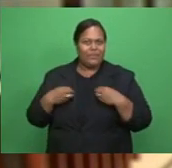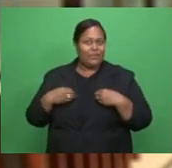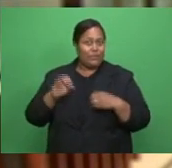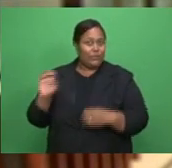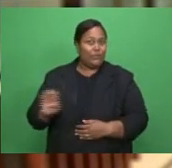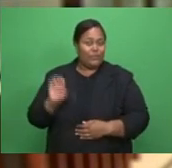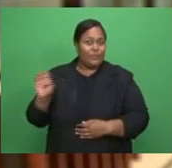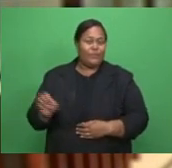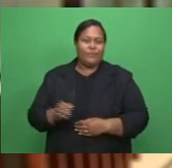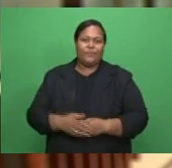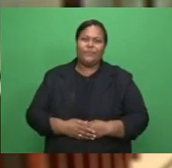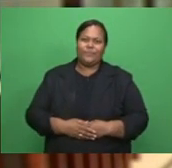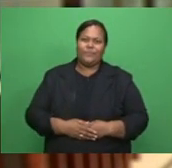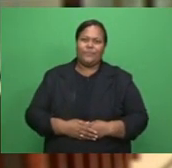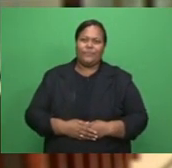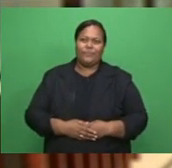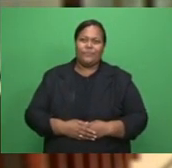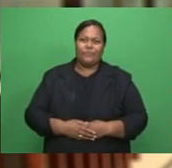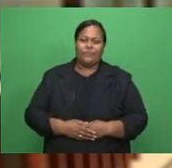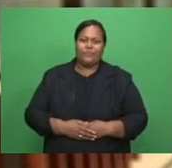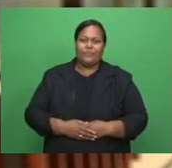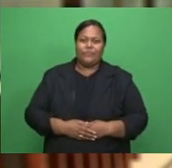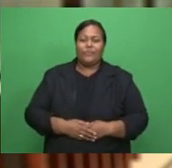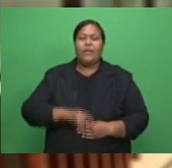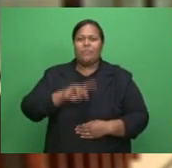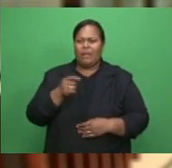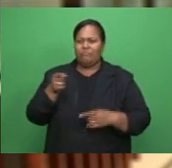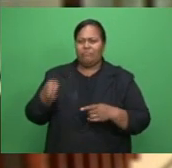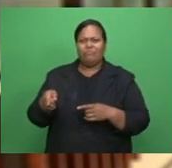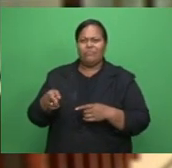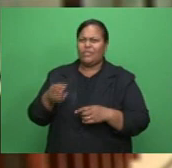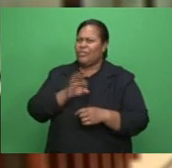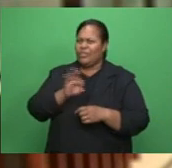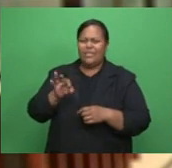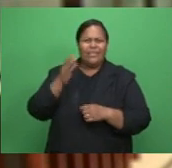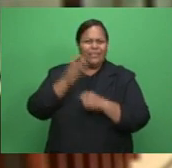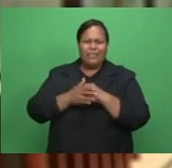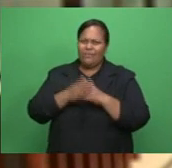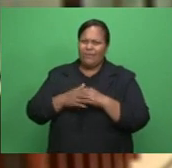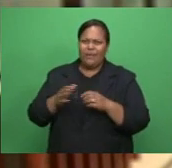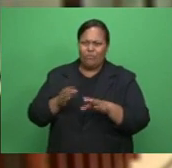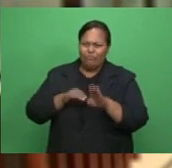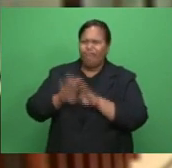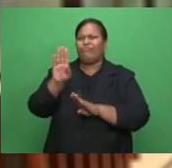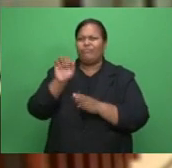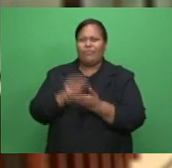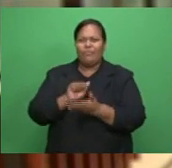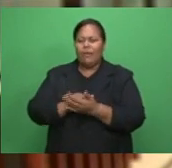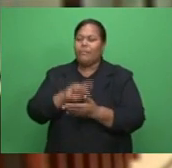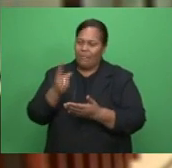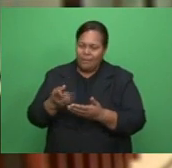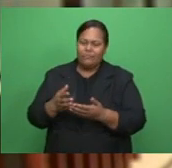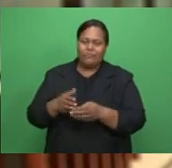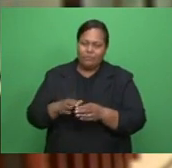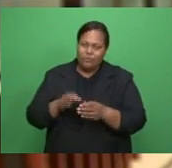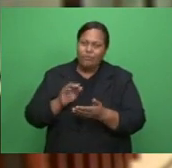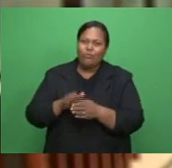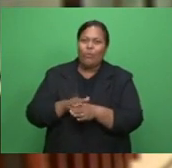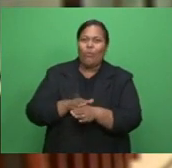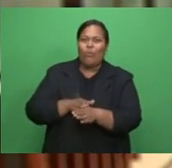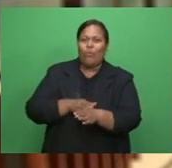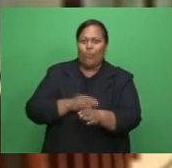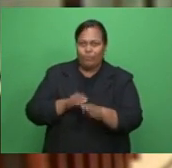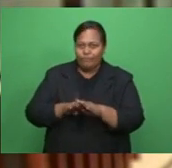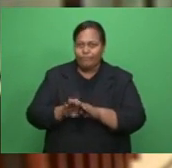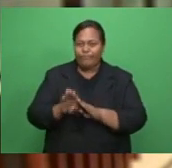pound sterling, however, was underperforming after data showed Britain's economy is recovering more slowly than forecast. Their GDP